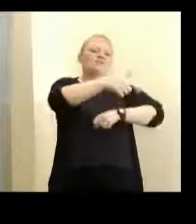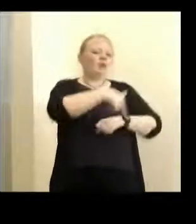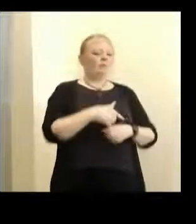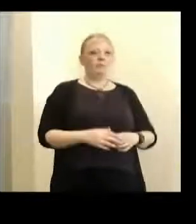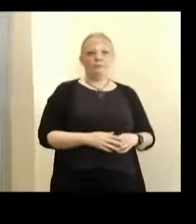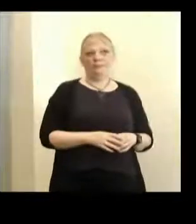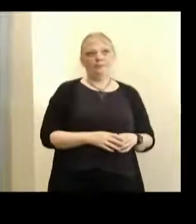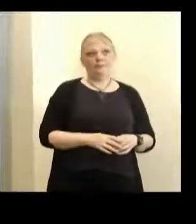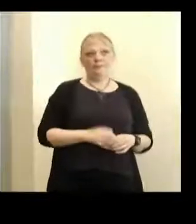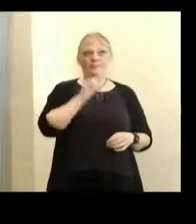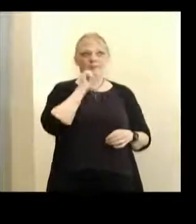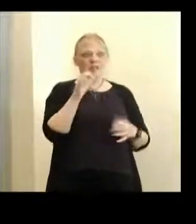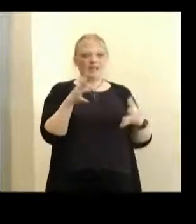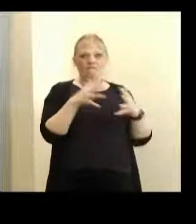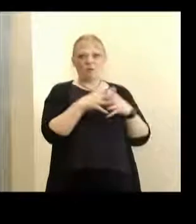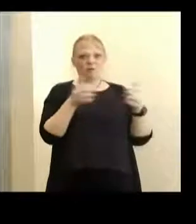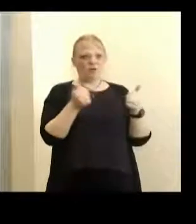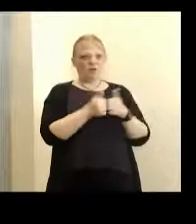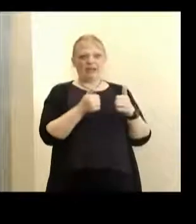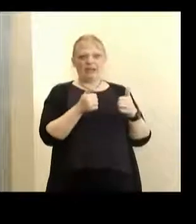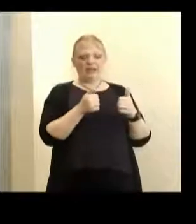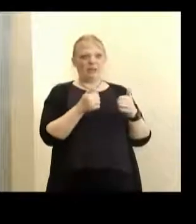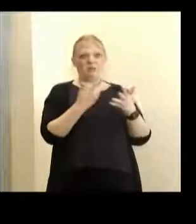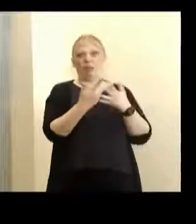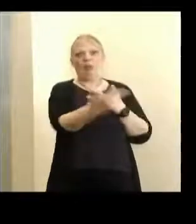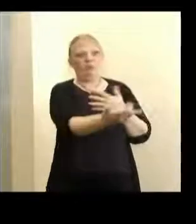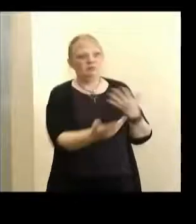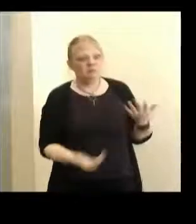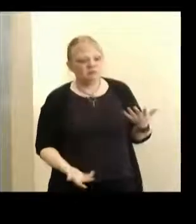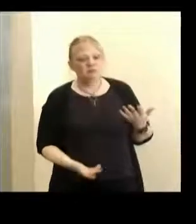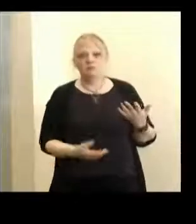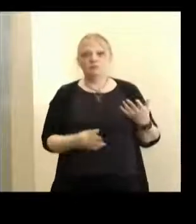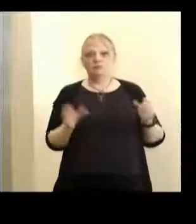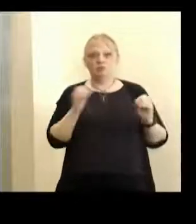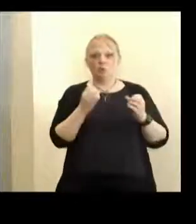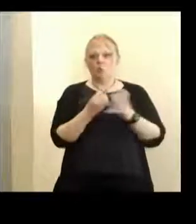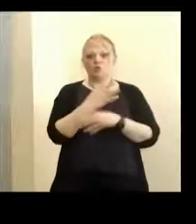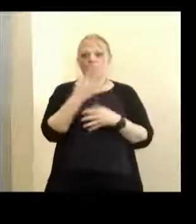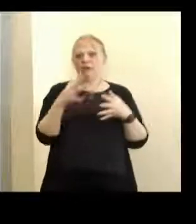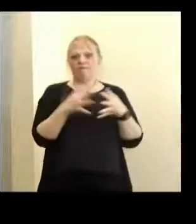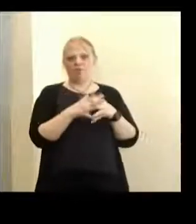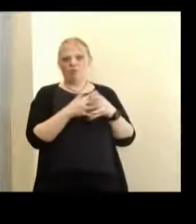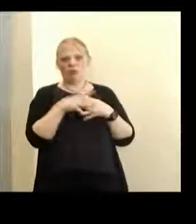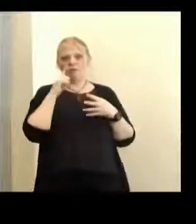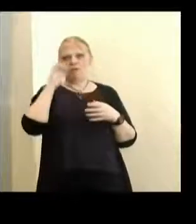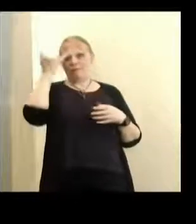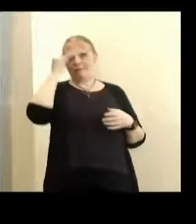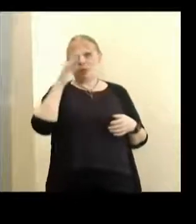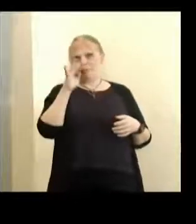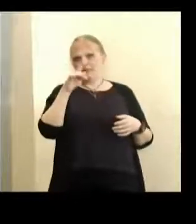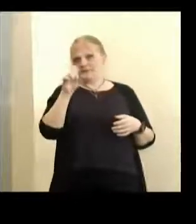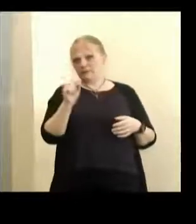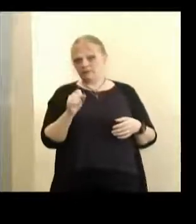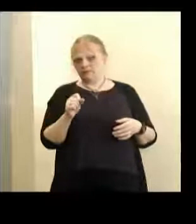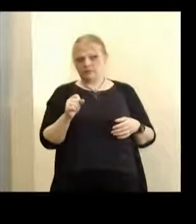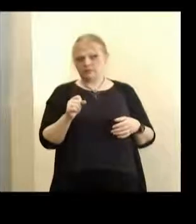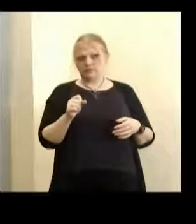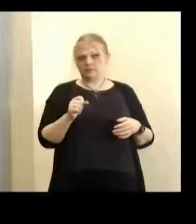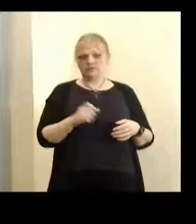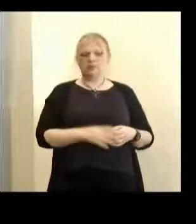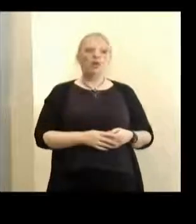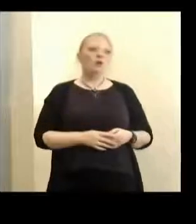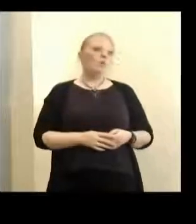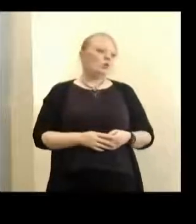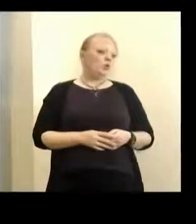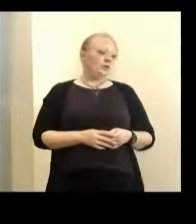not like the football games being held in 3 weeks. There's no spring football for the Buffalo Bills where the fans are. So our